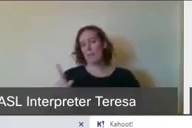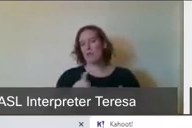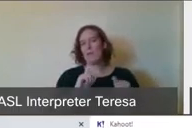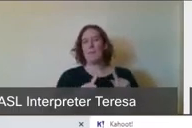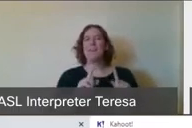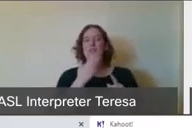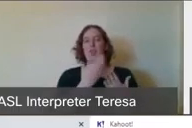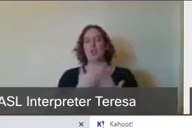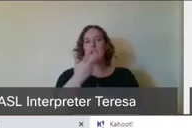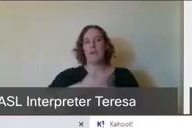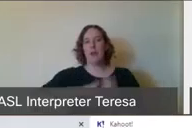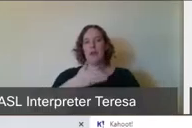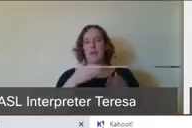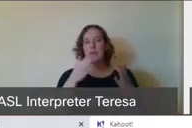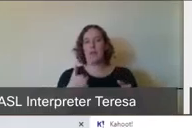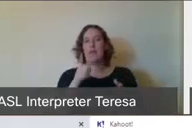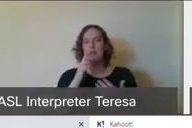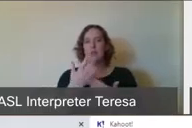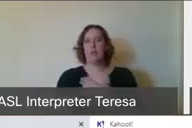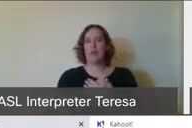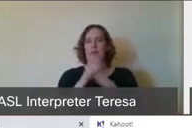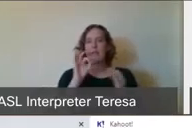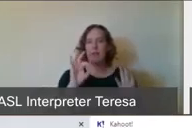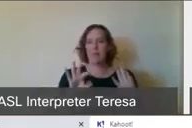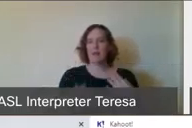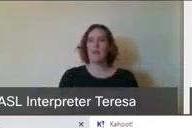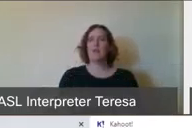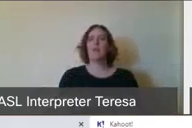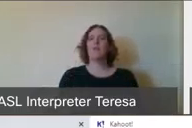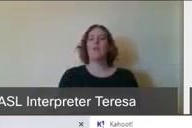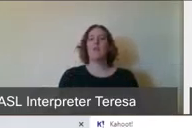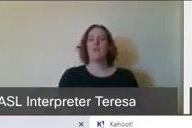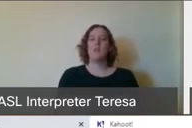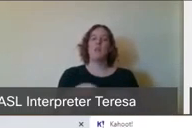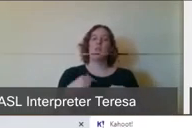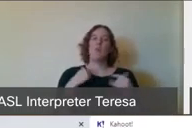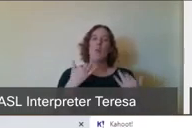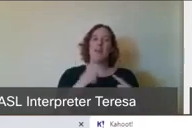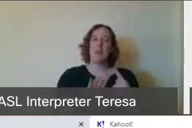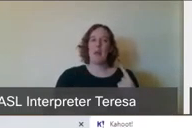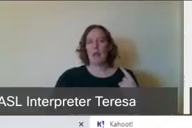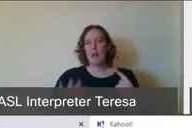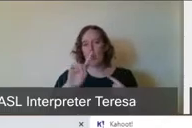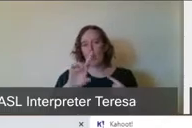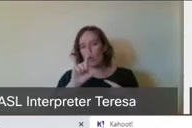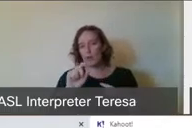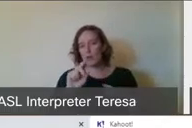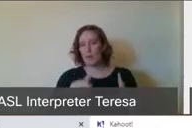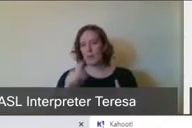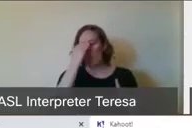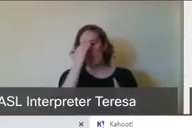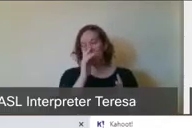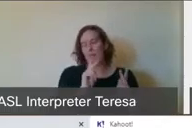gain feedback in real time. So I'm going to wait till we get to maybe about 120 people, knowing that some people will still join in